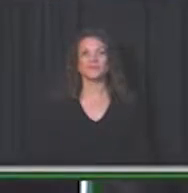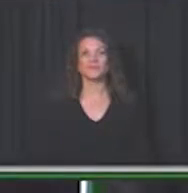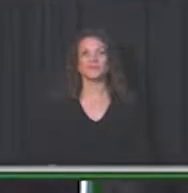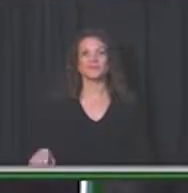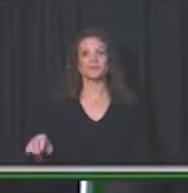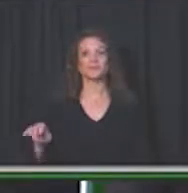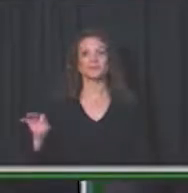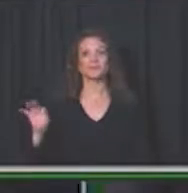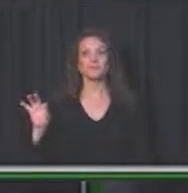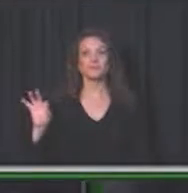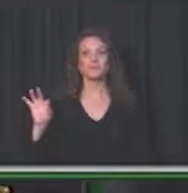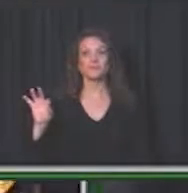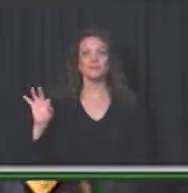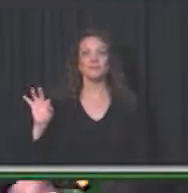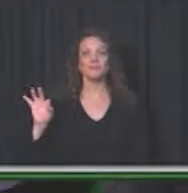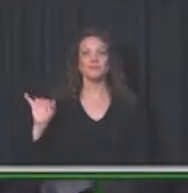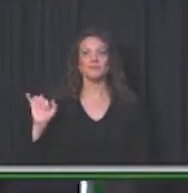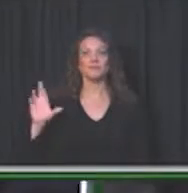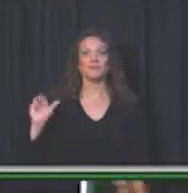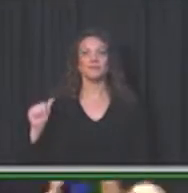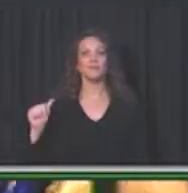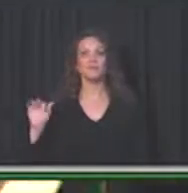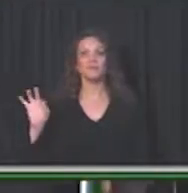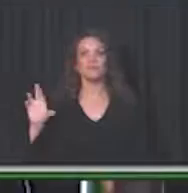Kiara Frost.